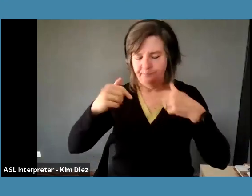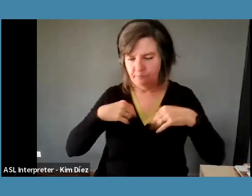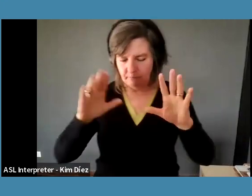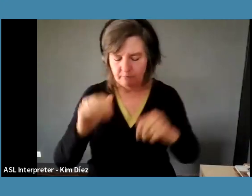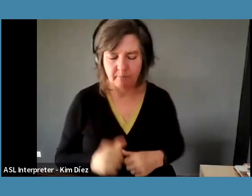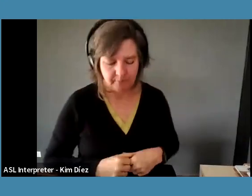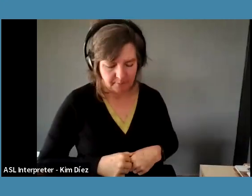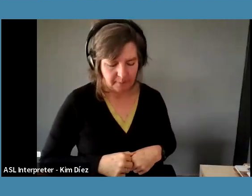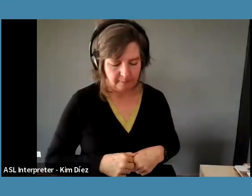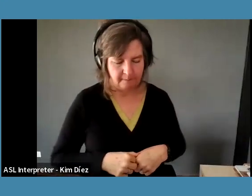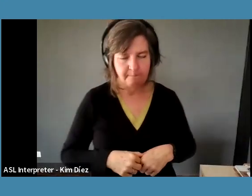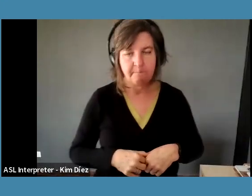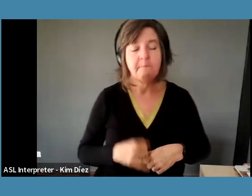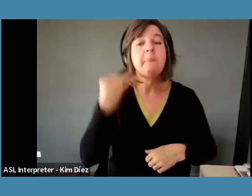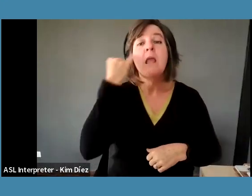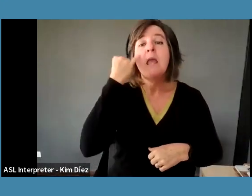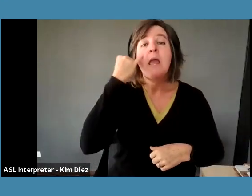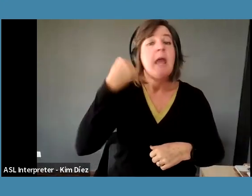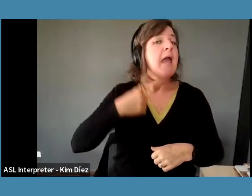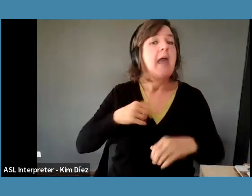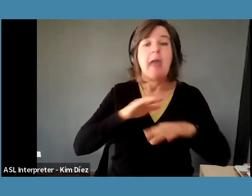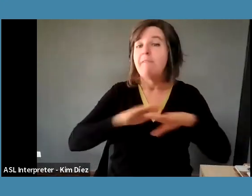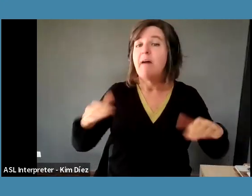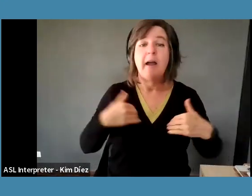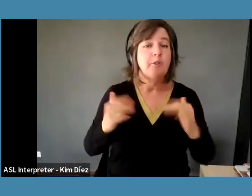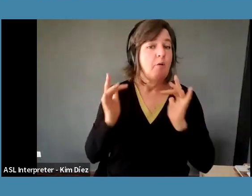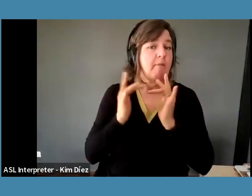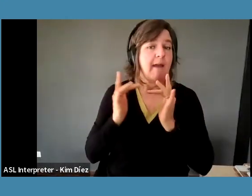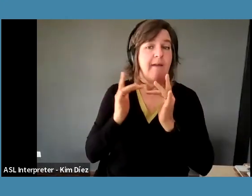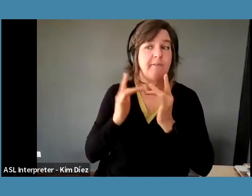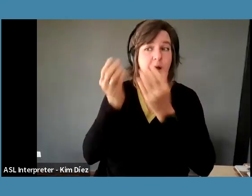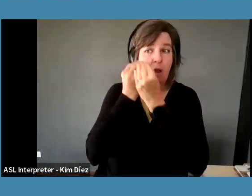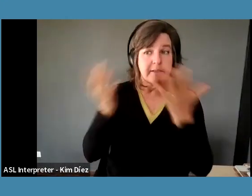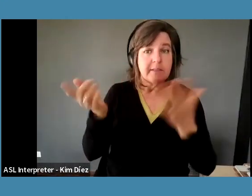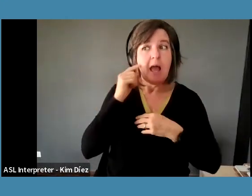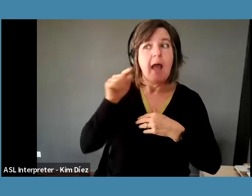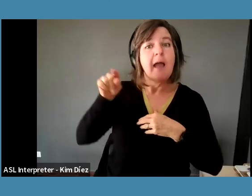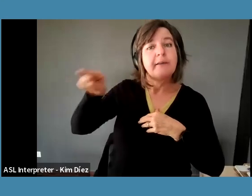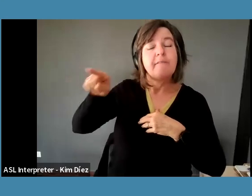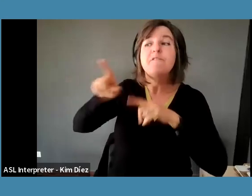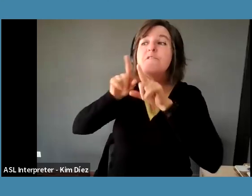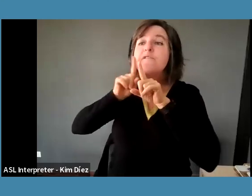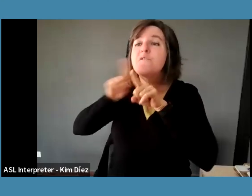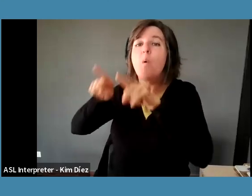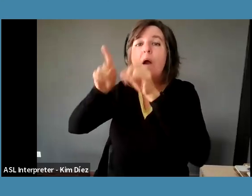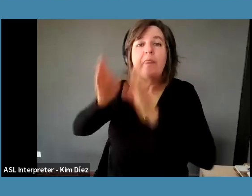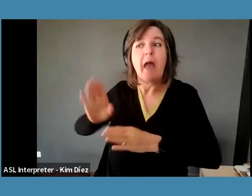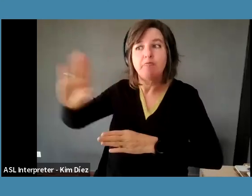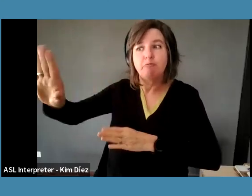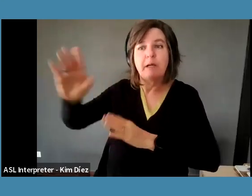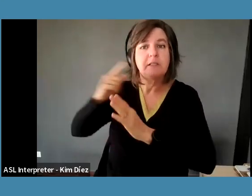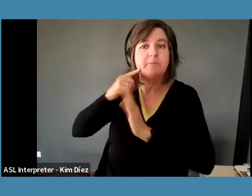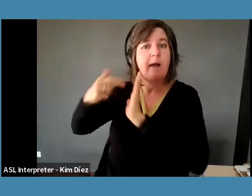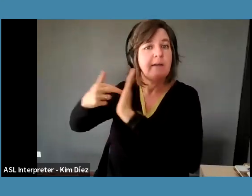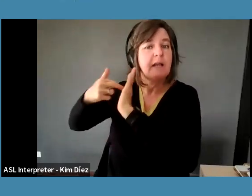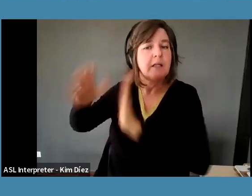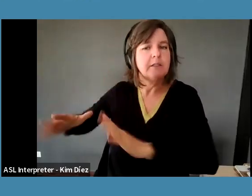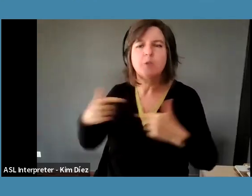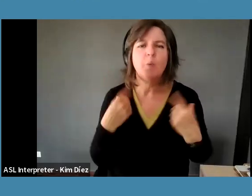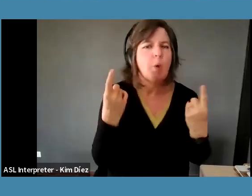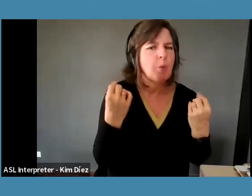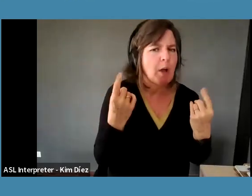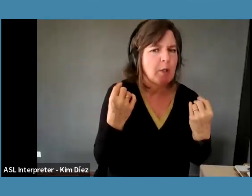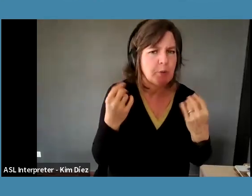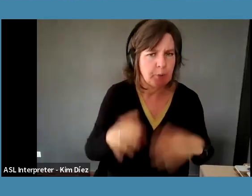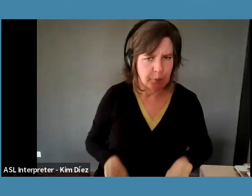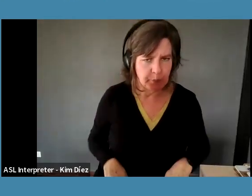what do I do if I don't have contact information for the respondent's representative? Okay. So if